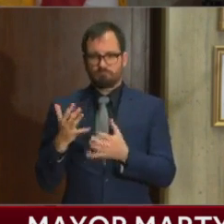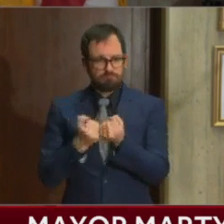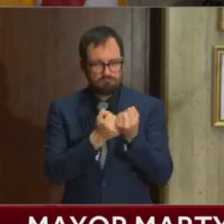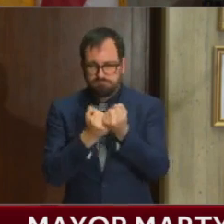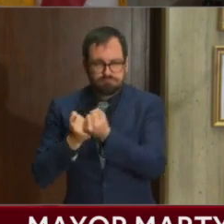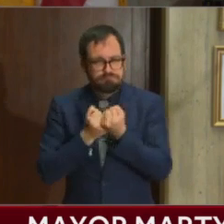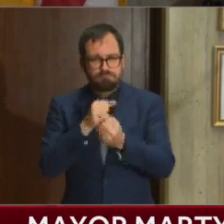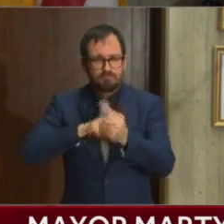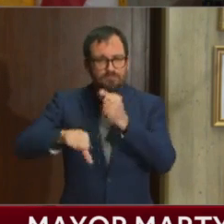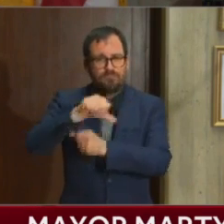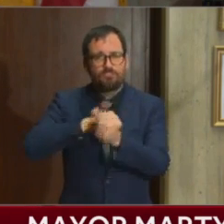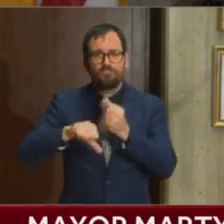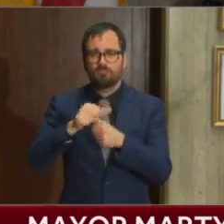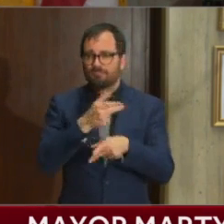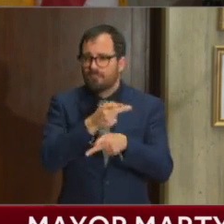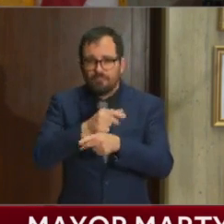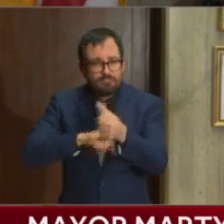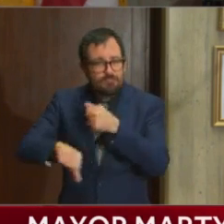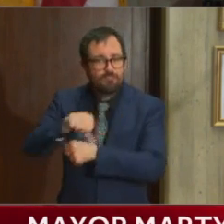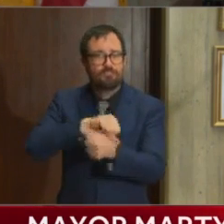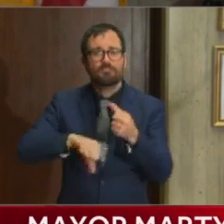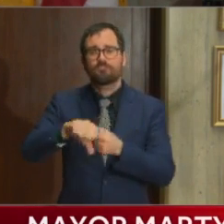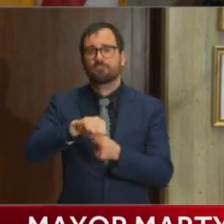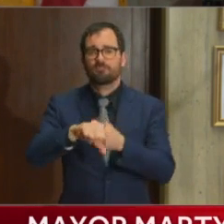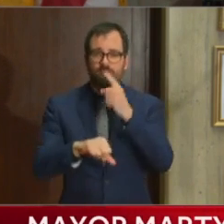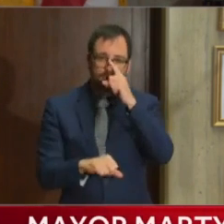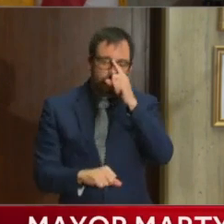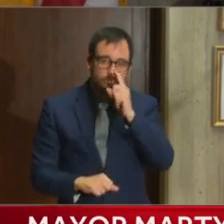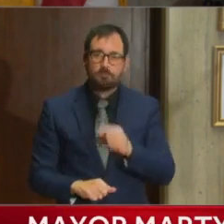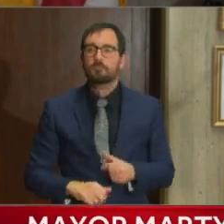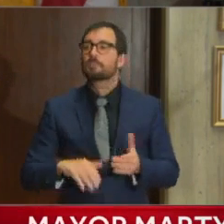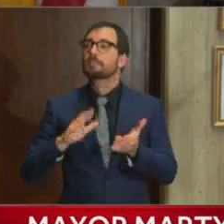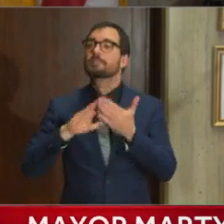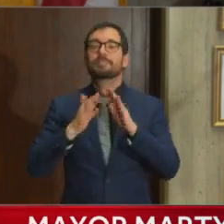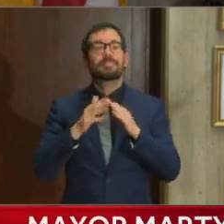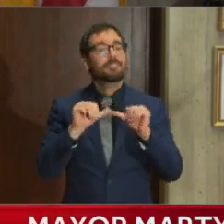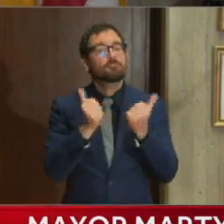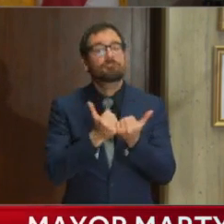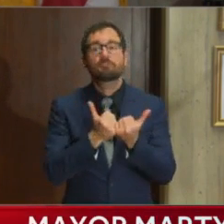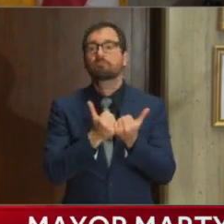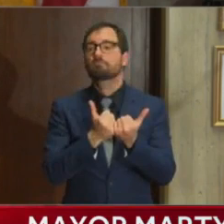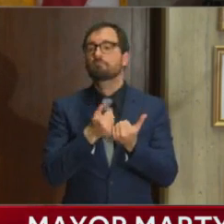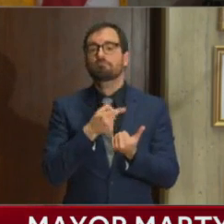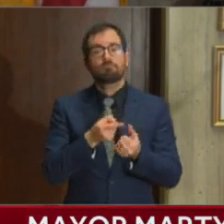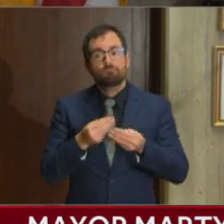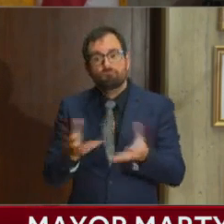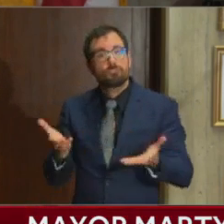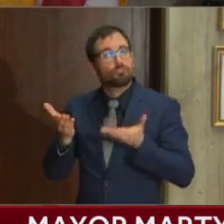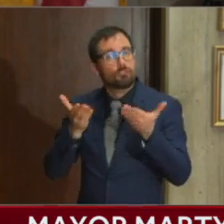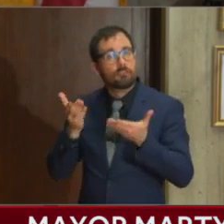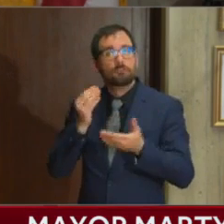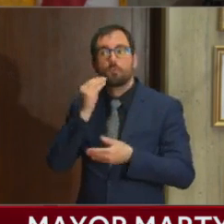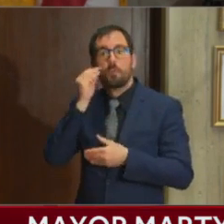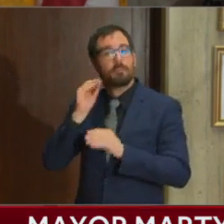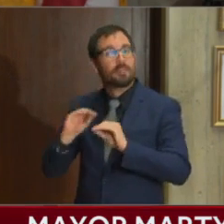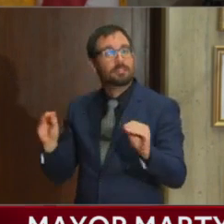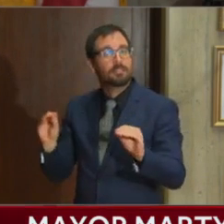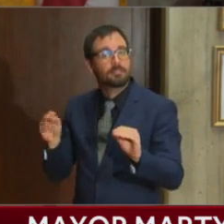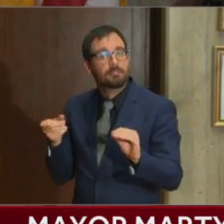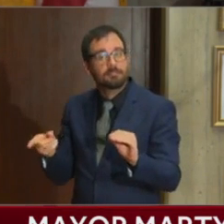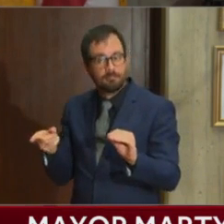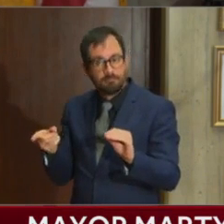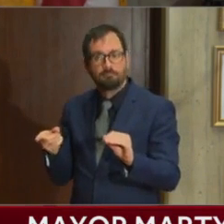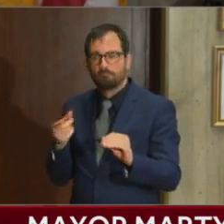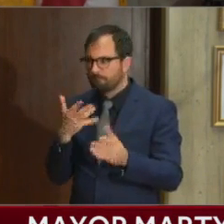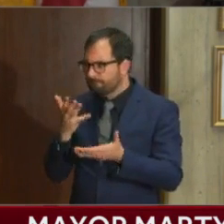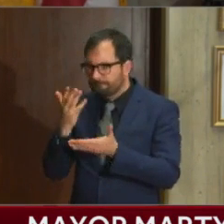homeless are implementing plans to prevent the virus from spreading in shelters. And we have identified safe sites where we can test